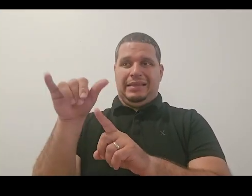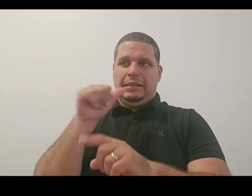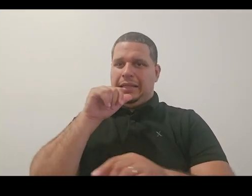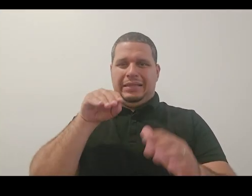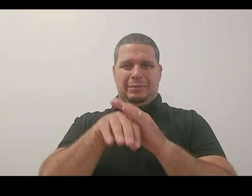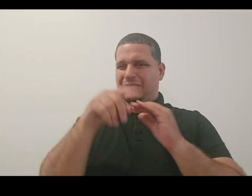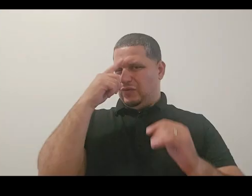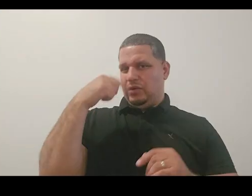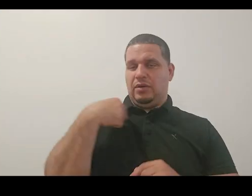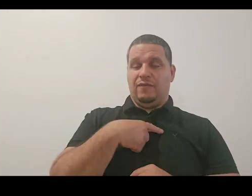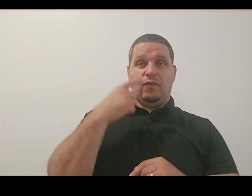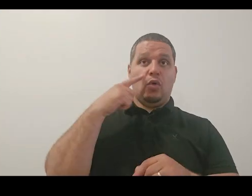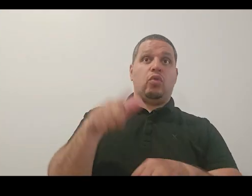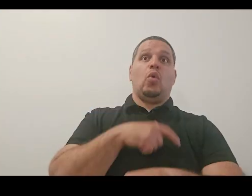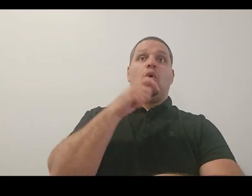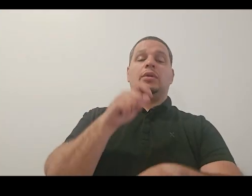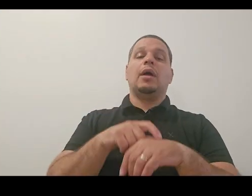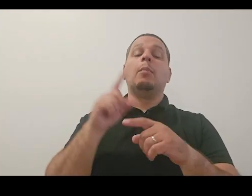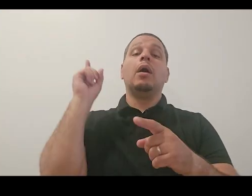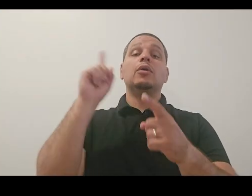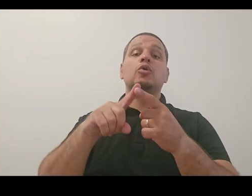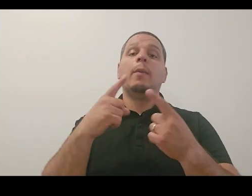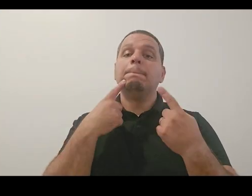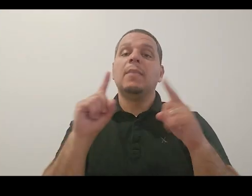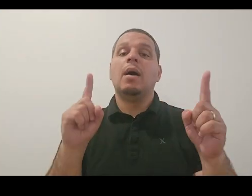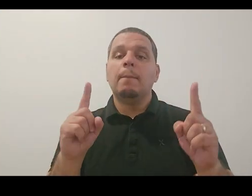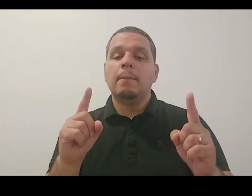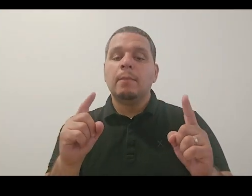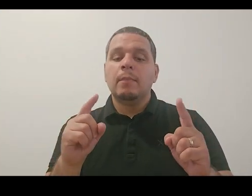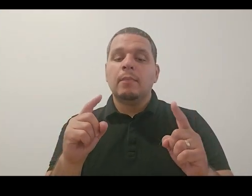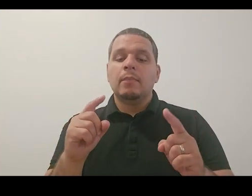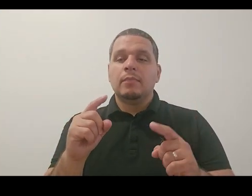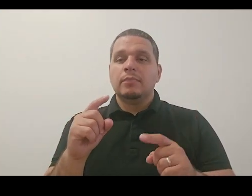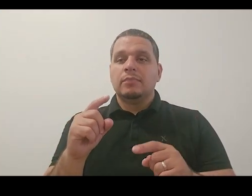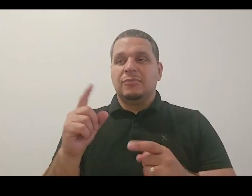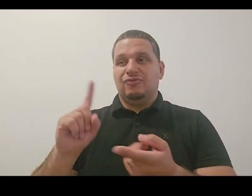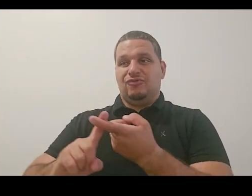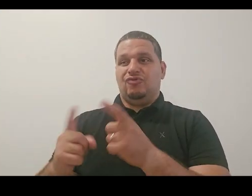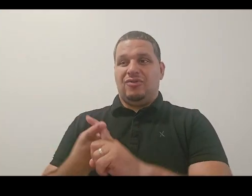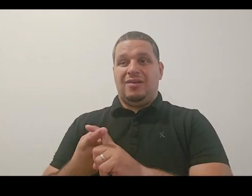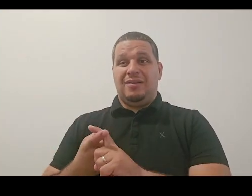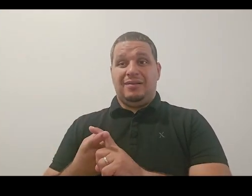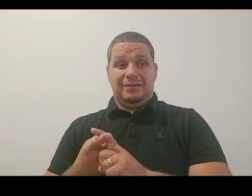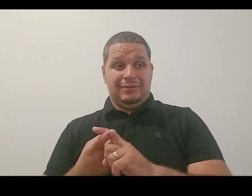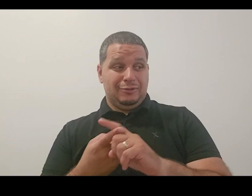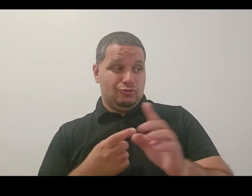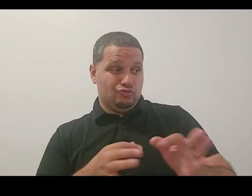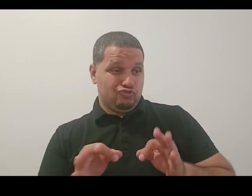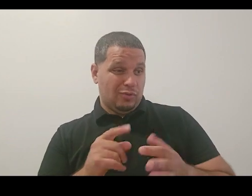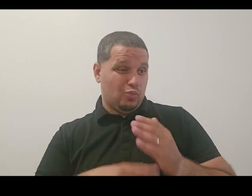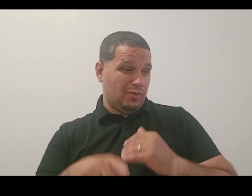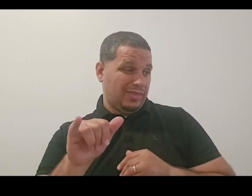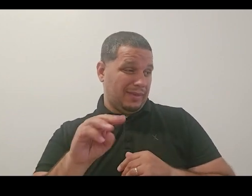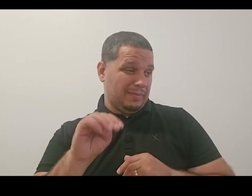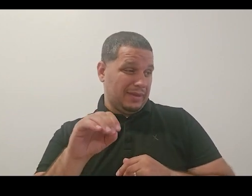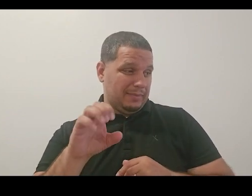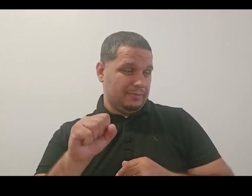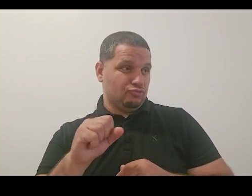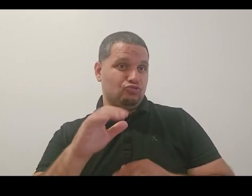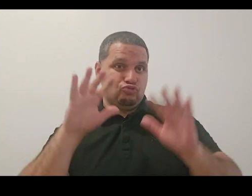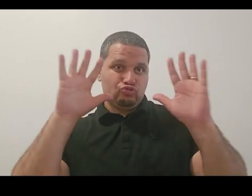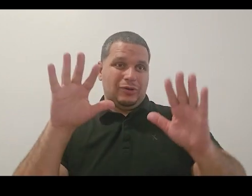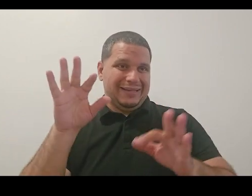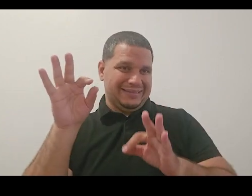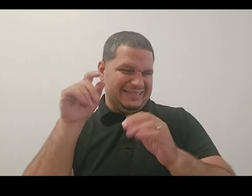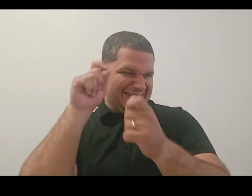extremely inaccessible to us for a very long time until, or unless a friend describes it to us in